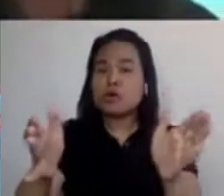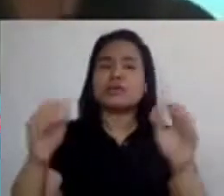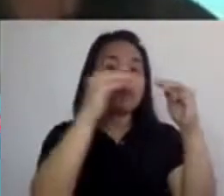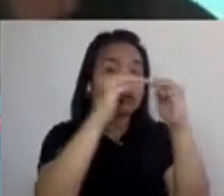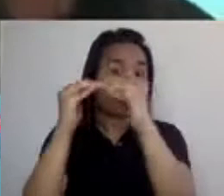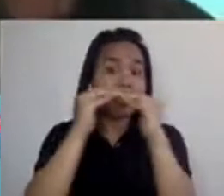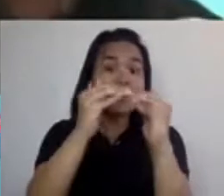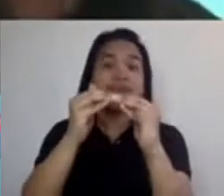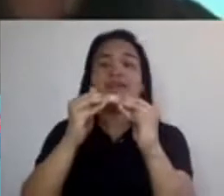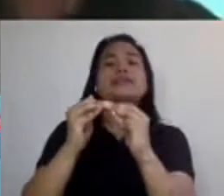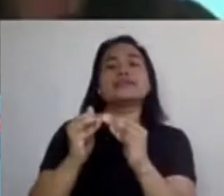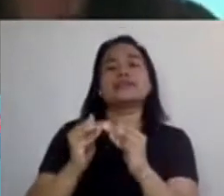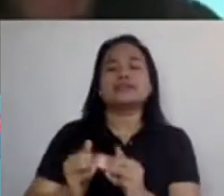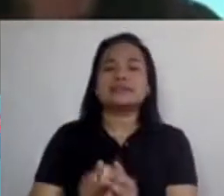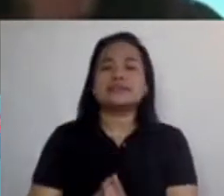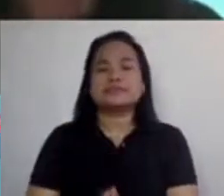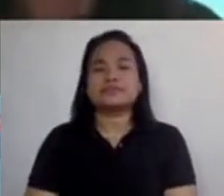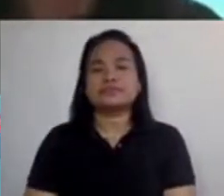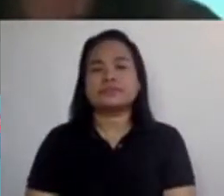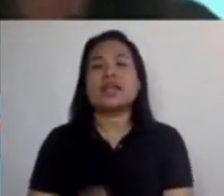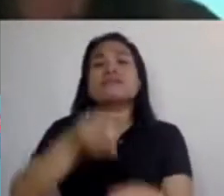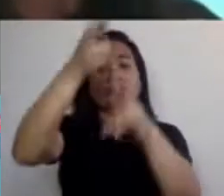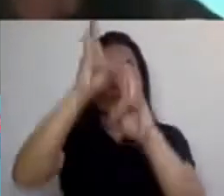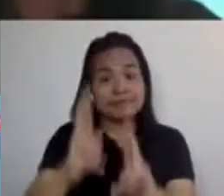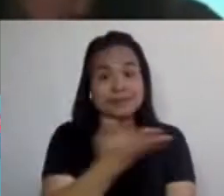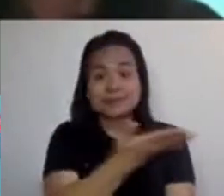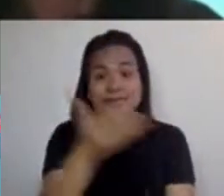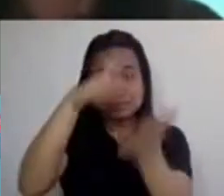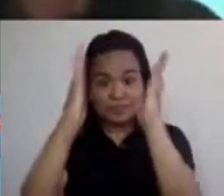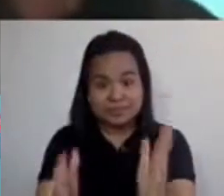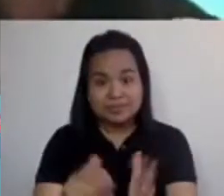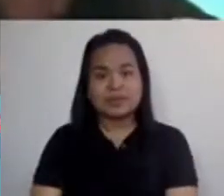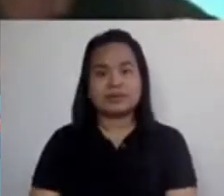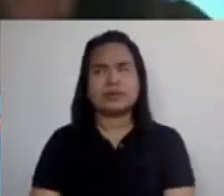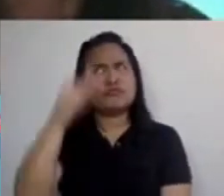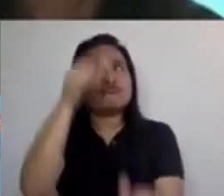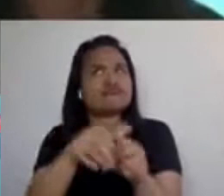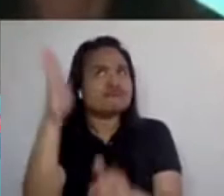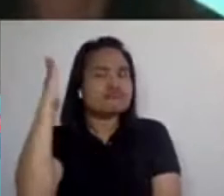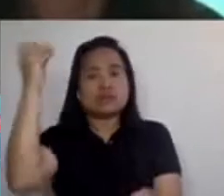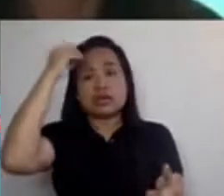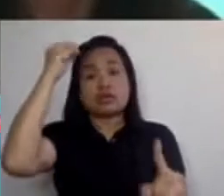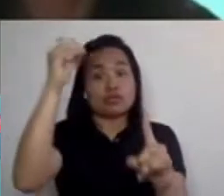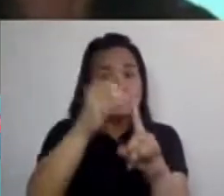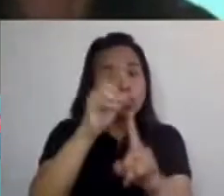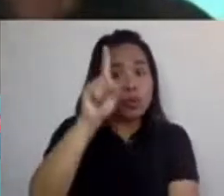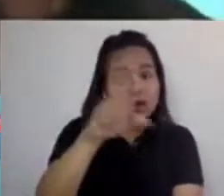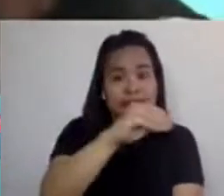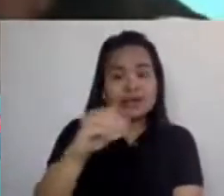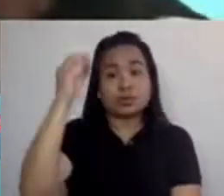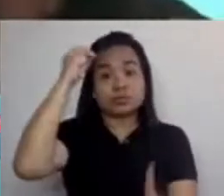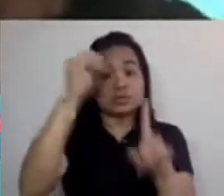So again, if you recall Objective 1 and Objective 3, the MOVs